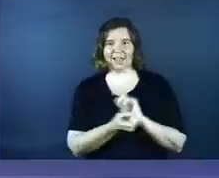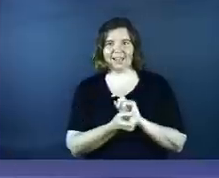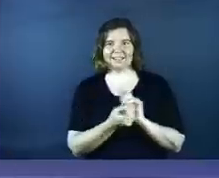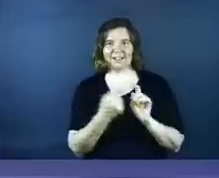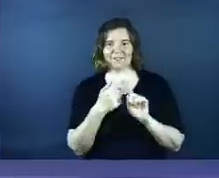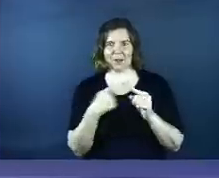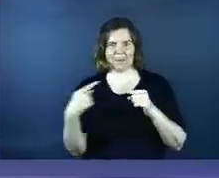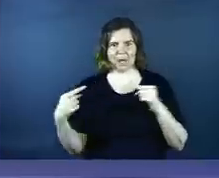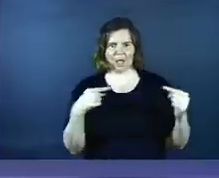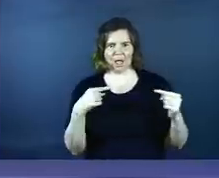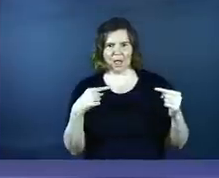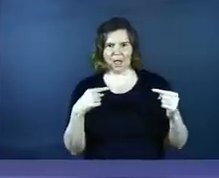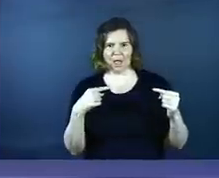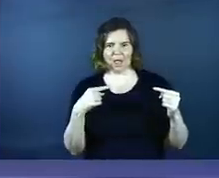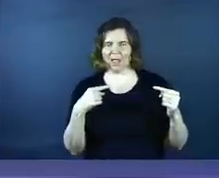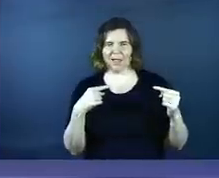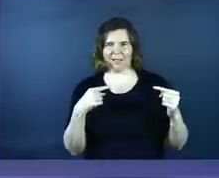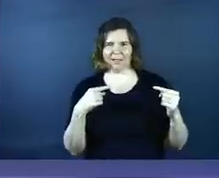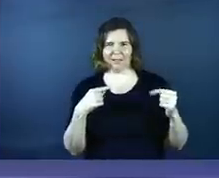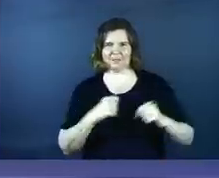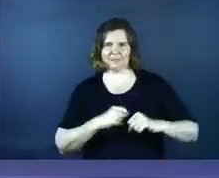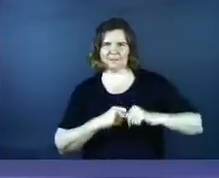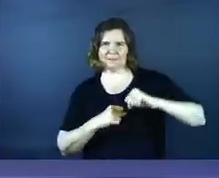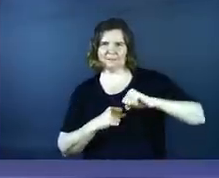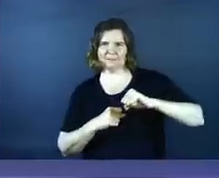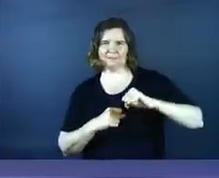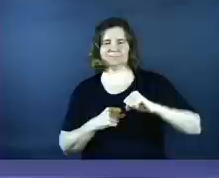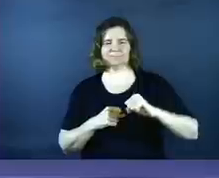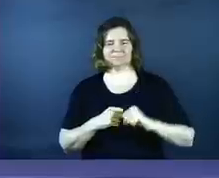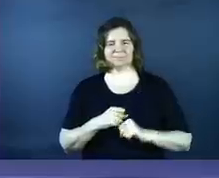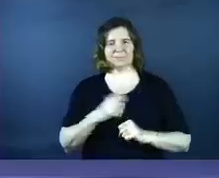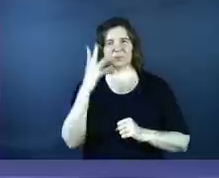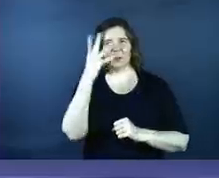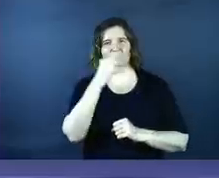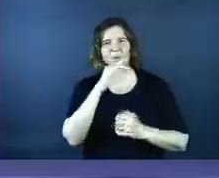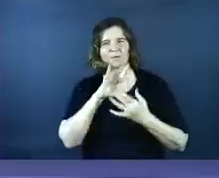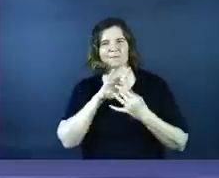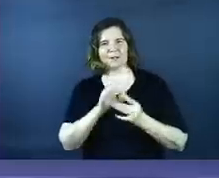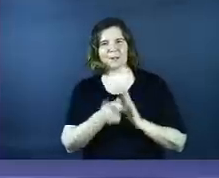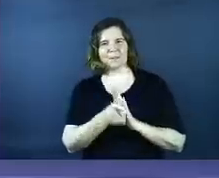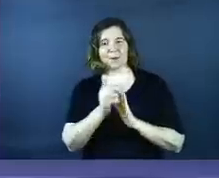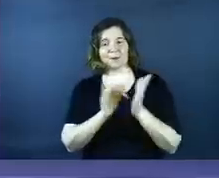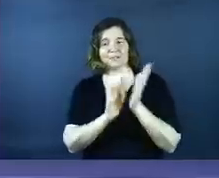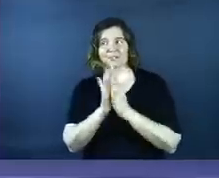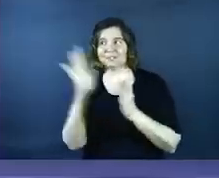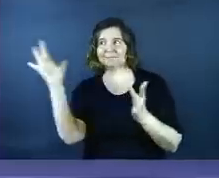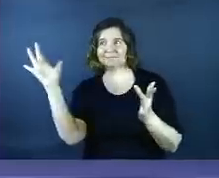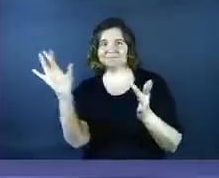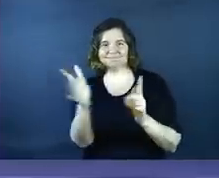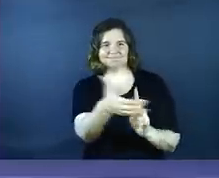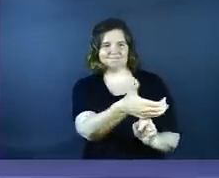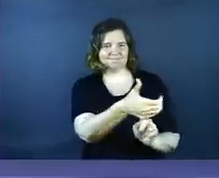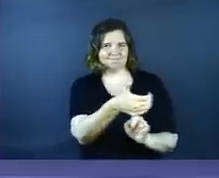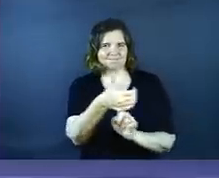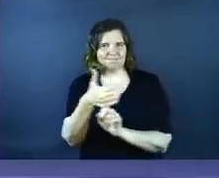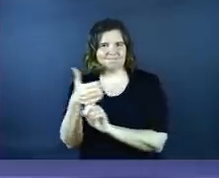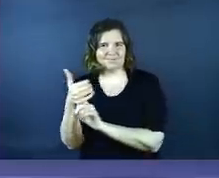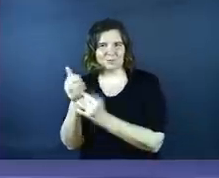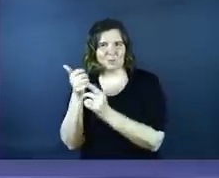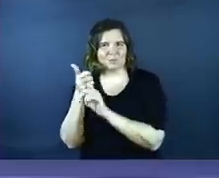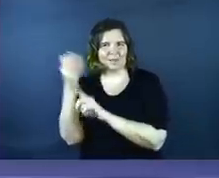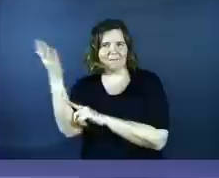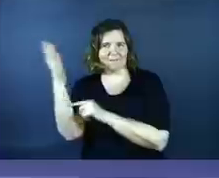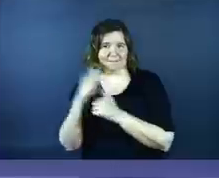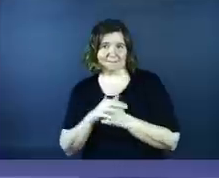a battle and a war to a beautiful moment of Jesus trying to draw somebody to